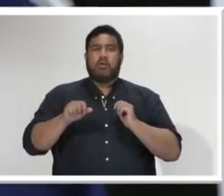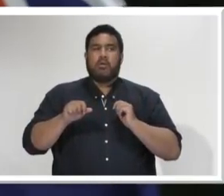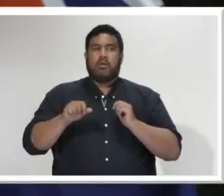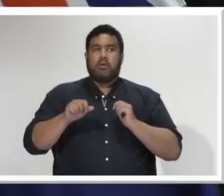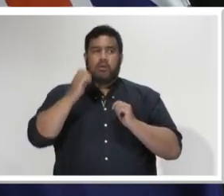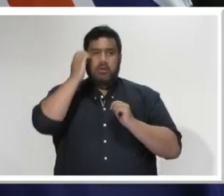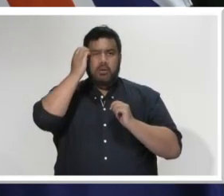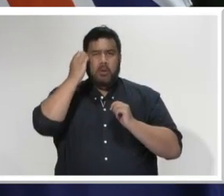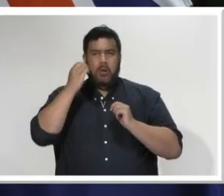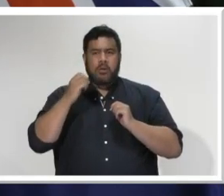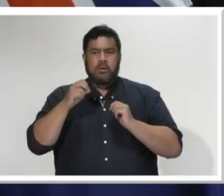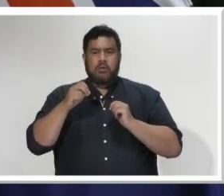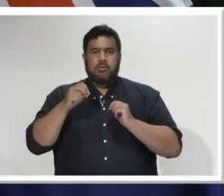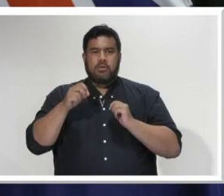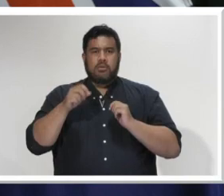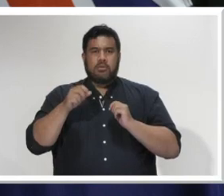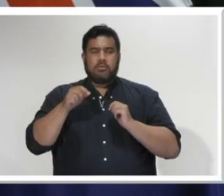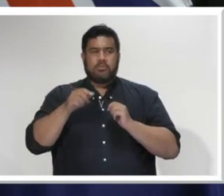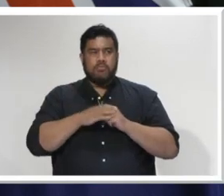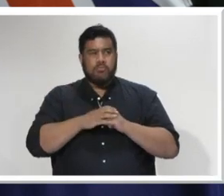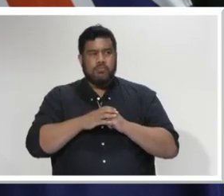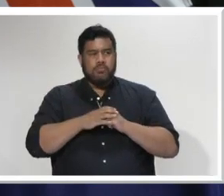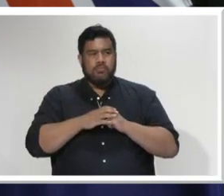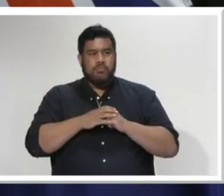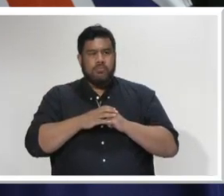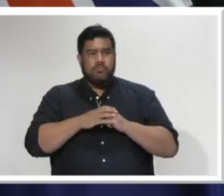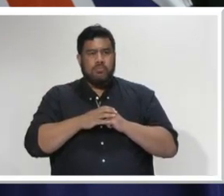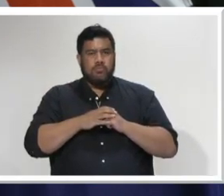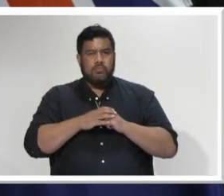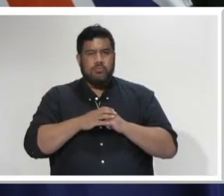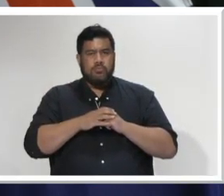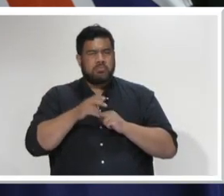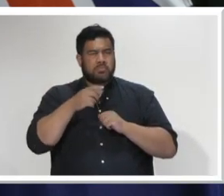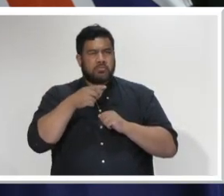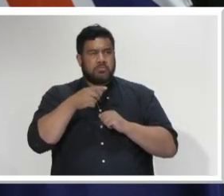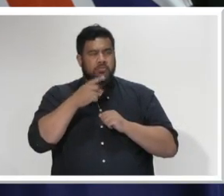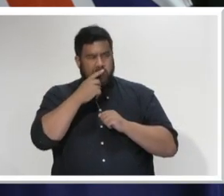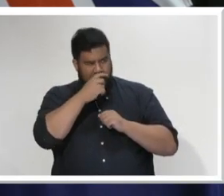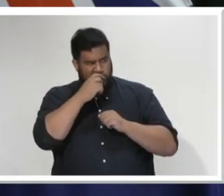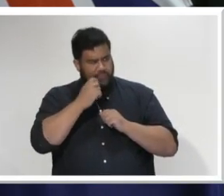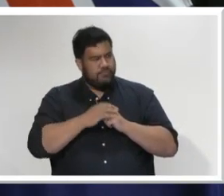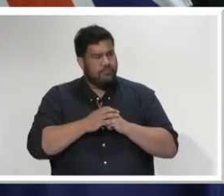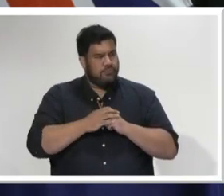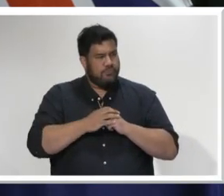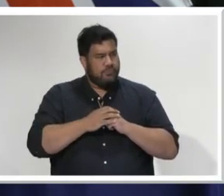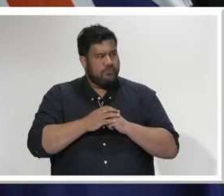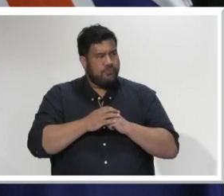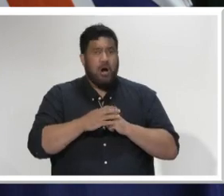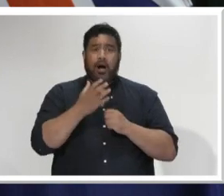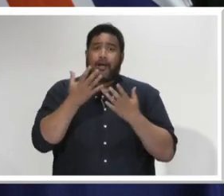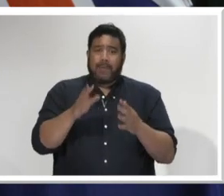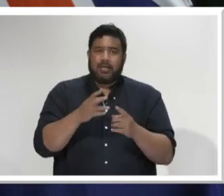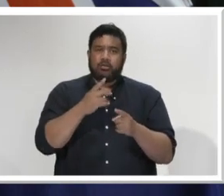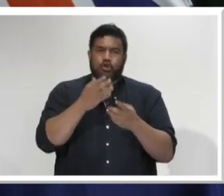the reopening would apply, but I'll leave that to the detailed release that we've prepared. And sitting under some of the documentation I've already shown